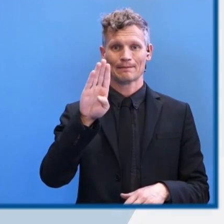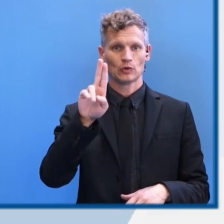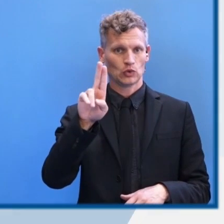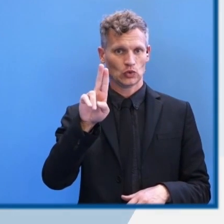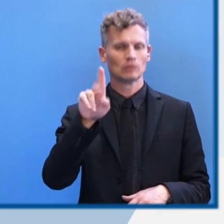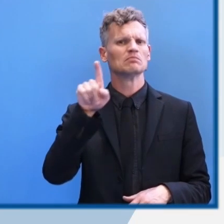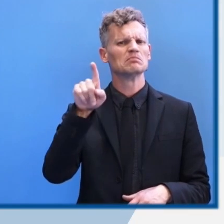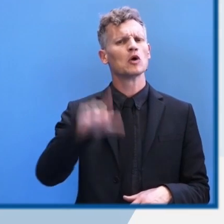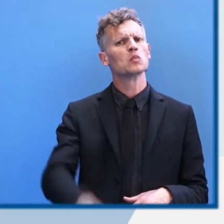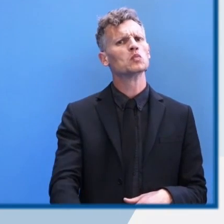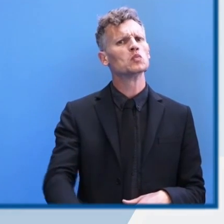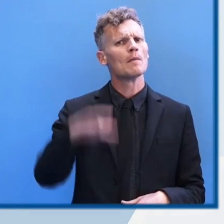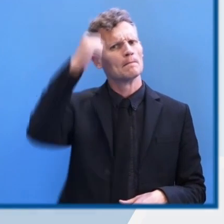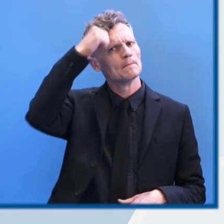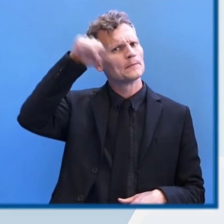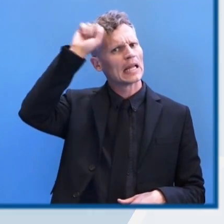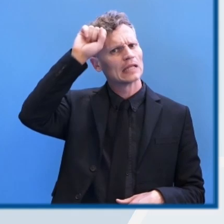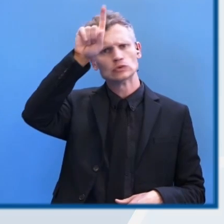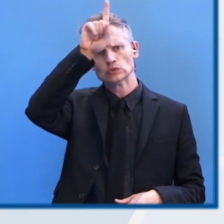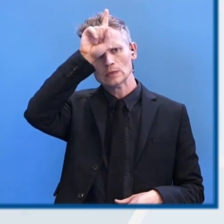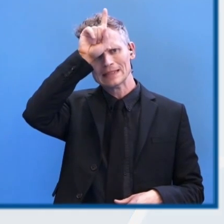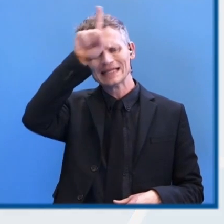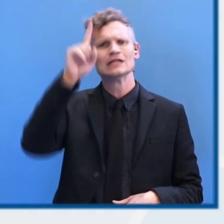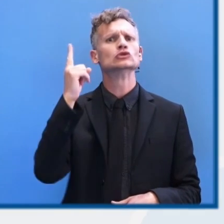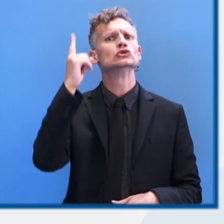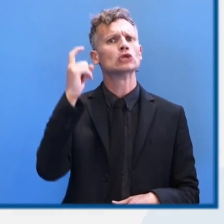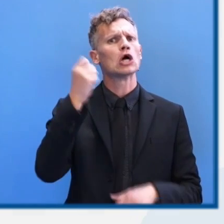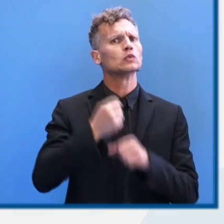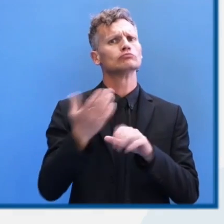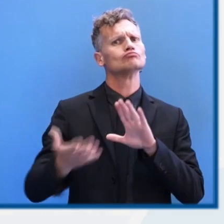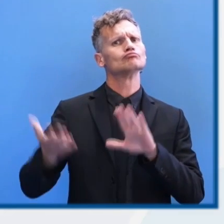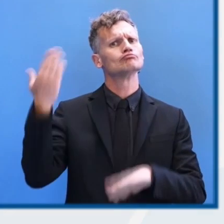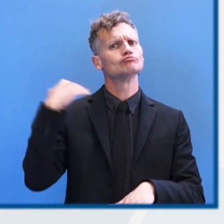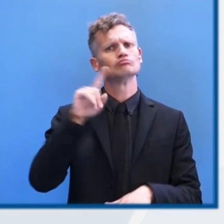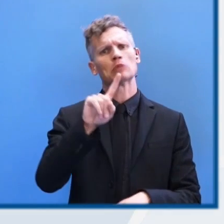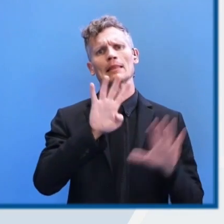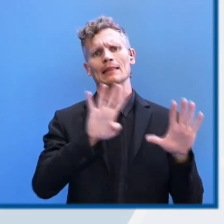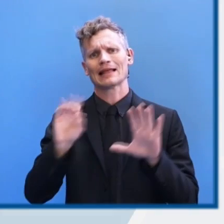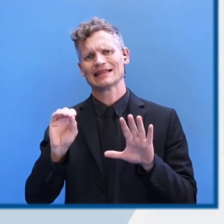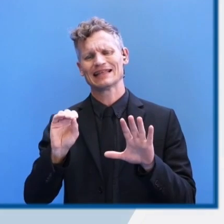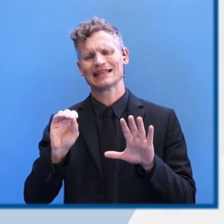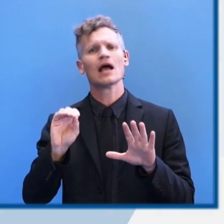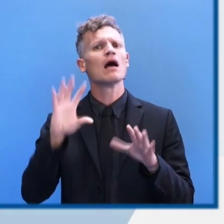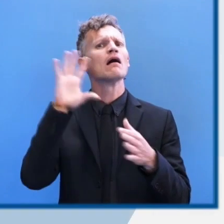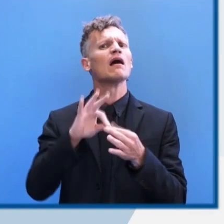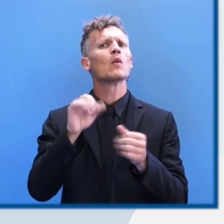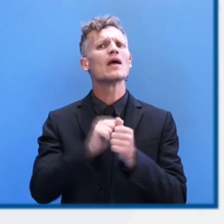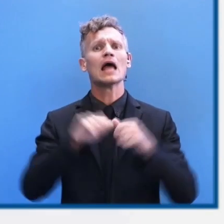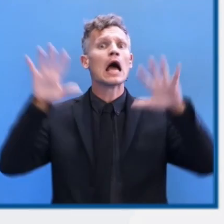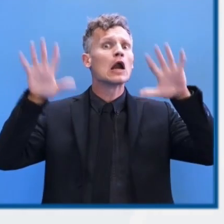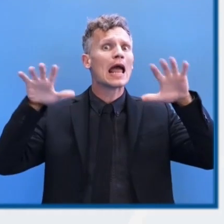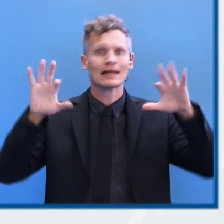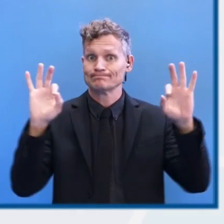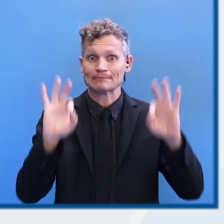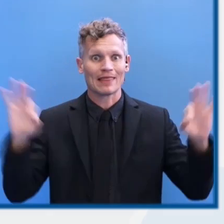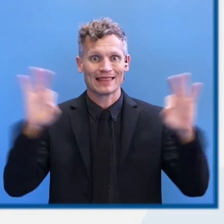in the 1990s in the context of drought and conflict-related humanitarian aid for international